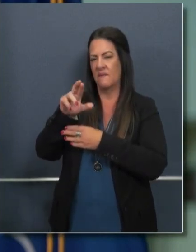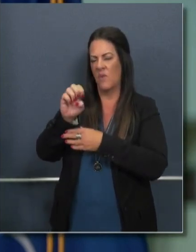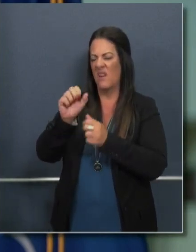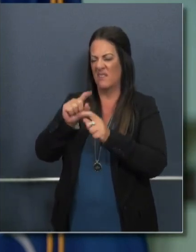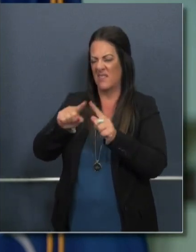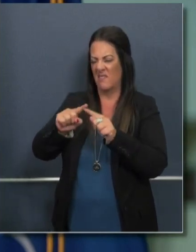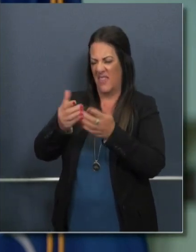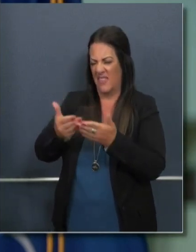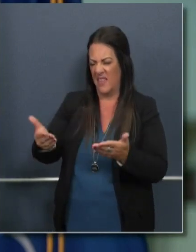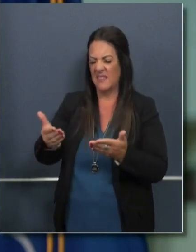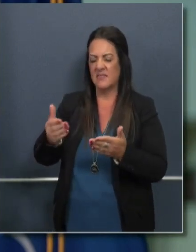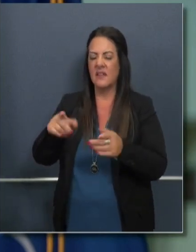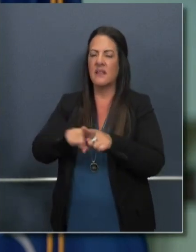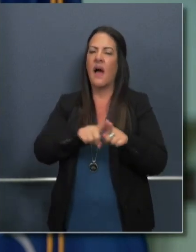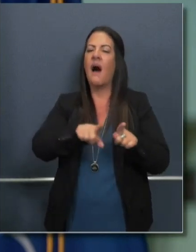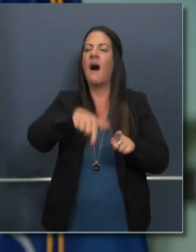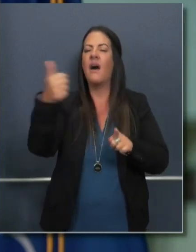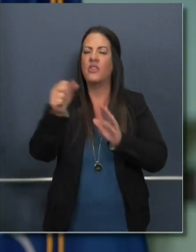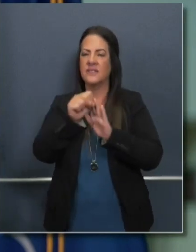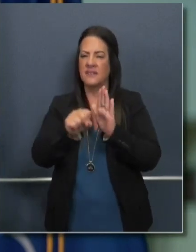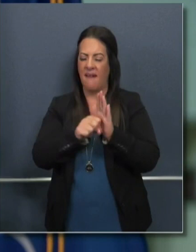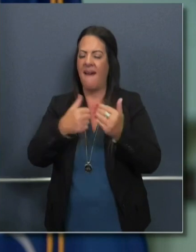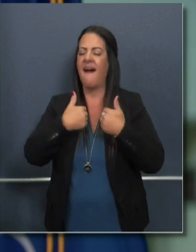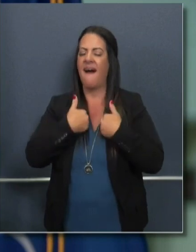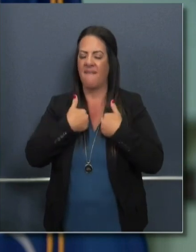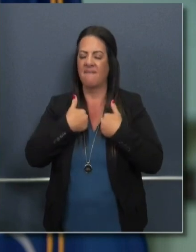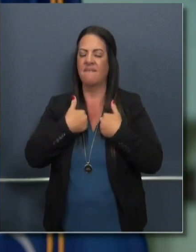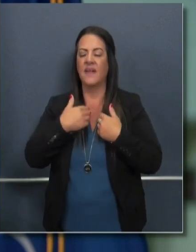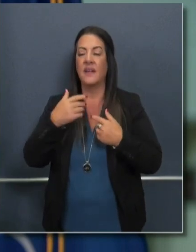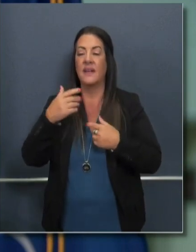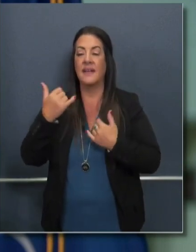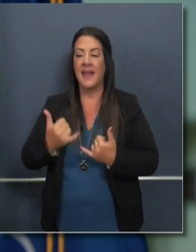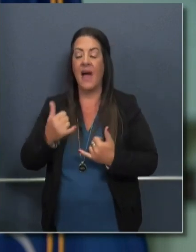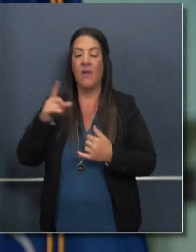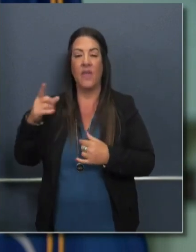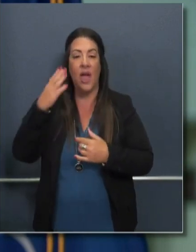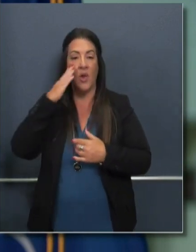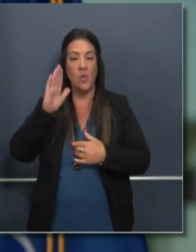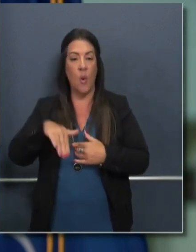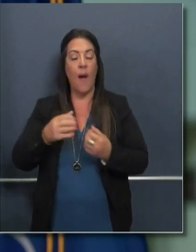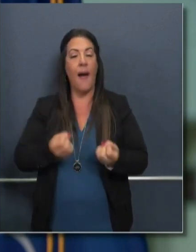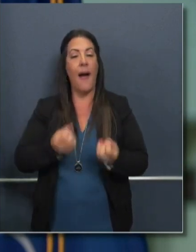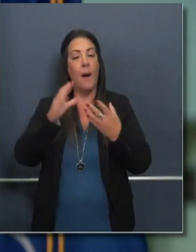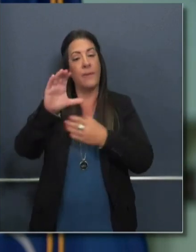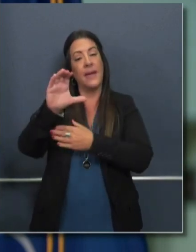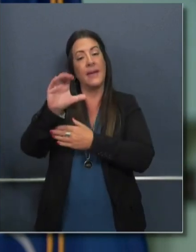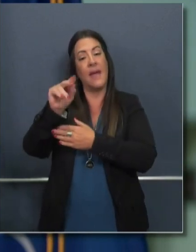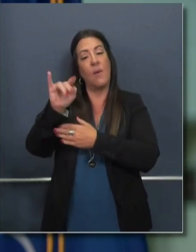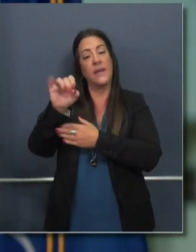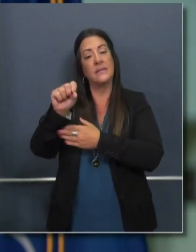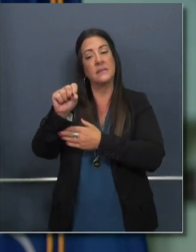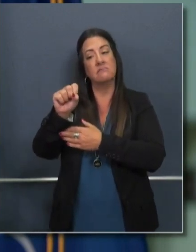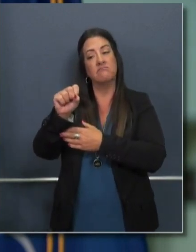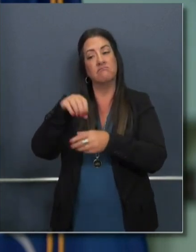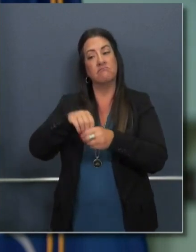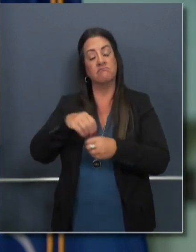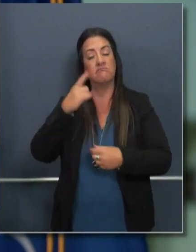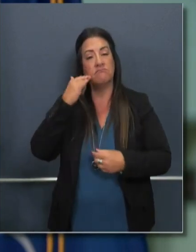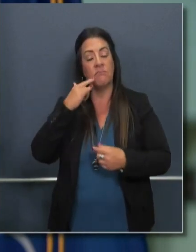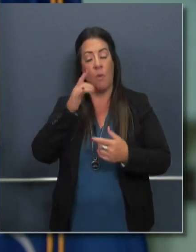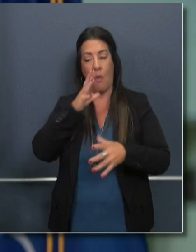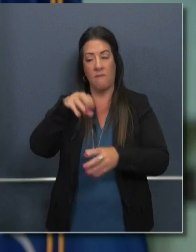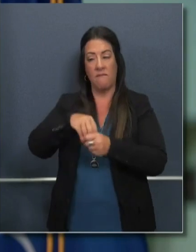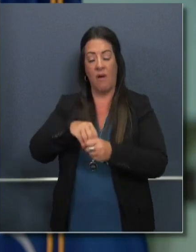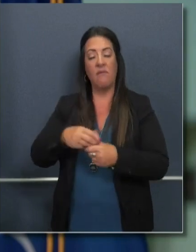like Massachusetts. I noted on a slide yesterday how many counties now are already participating in that platform.